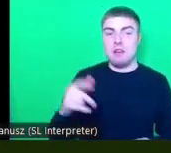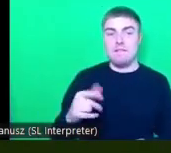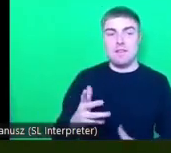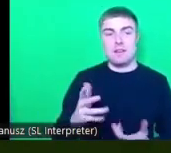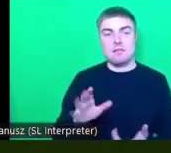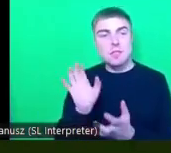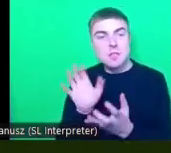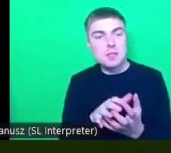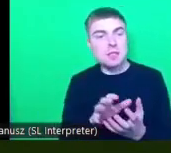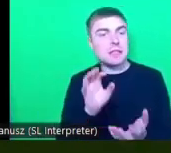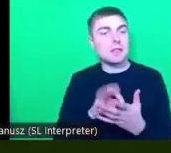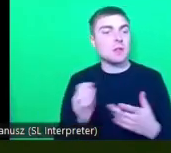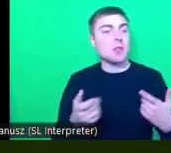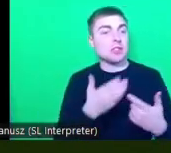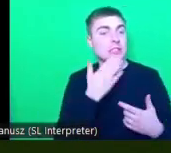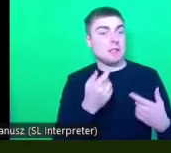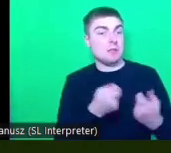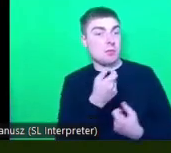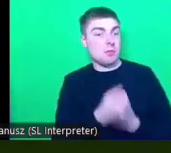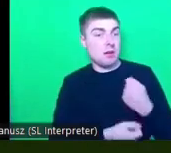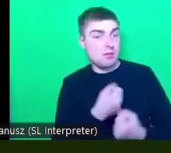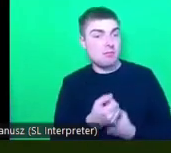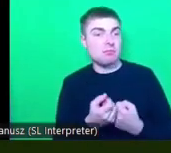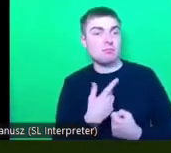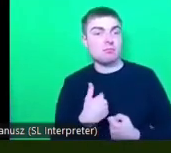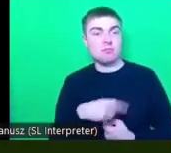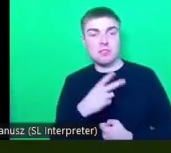more moose when moose densities increase.